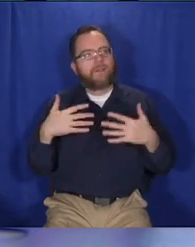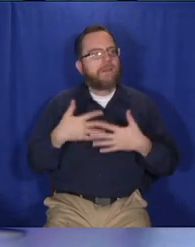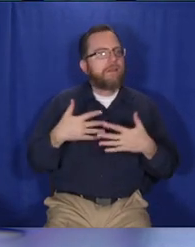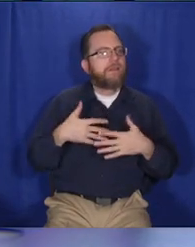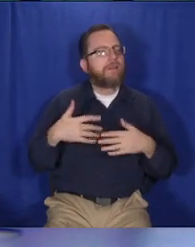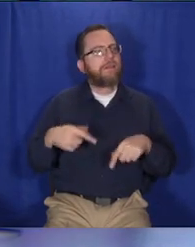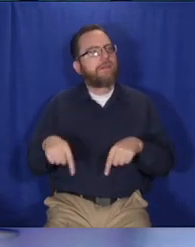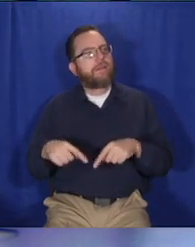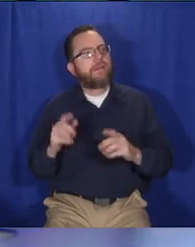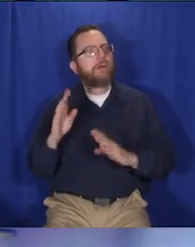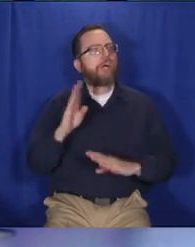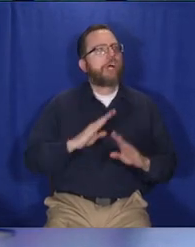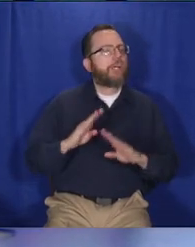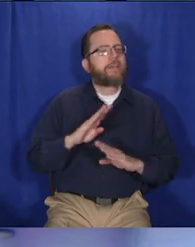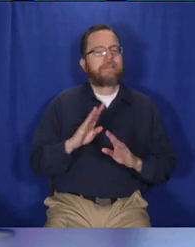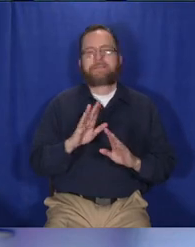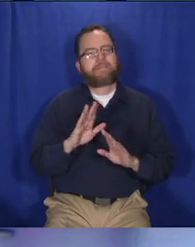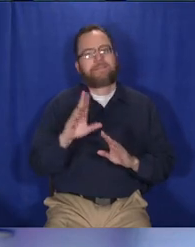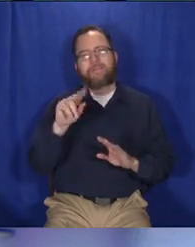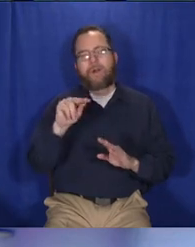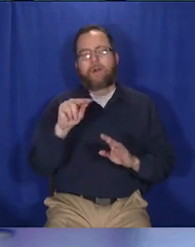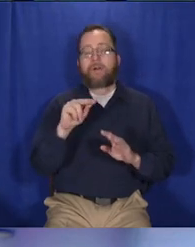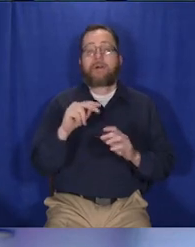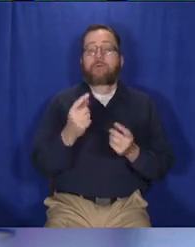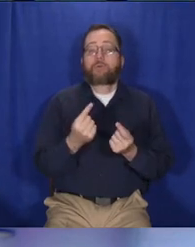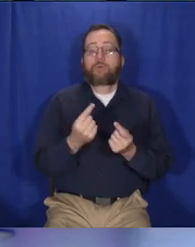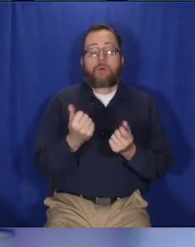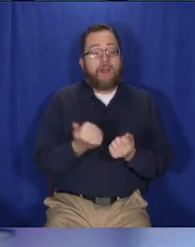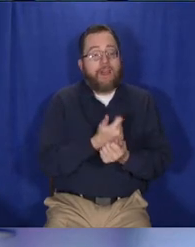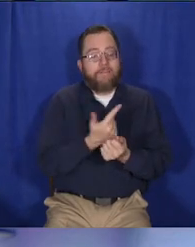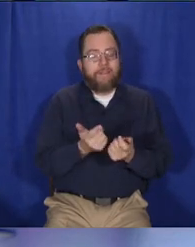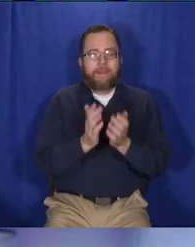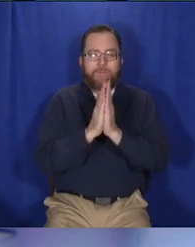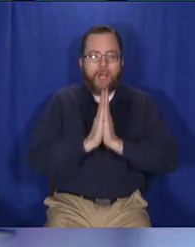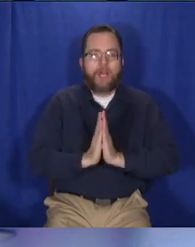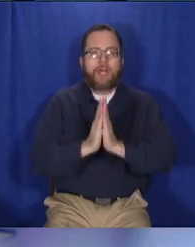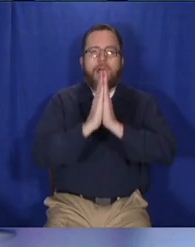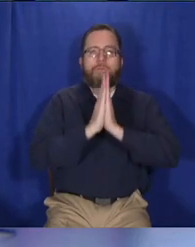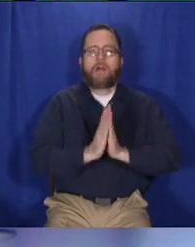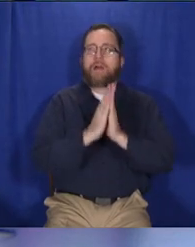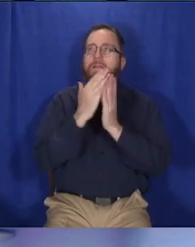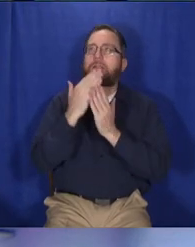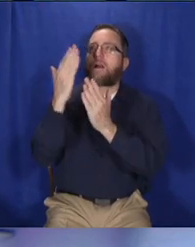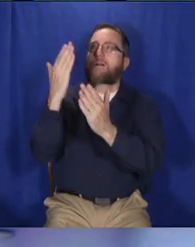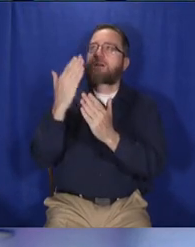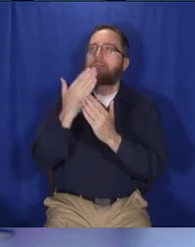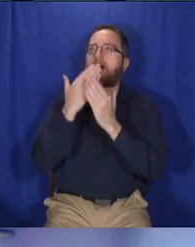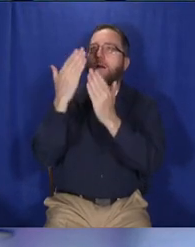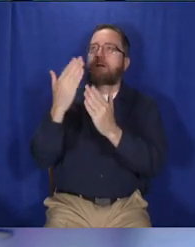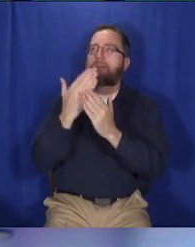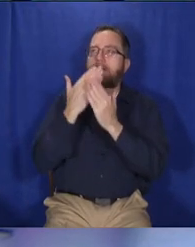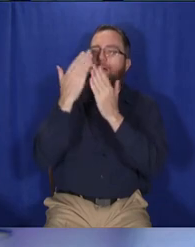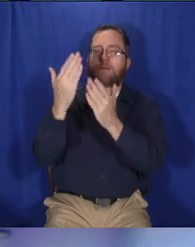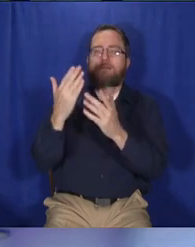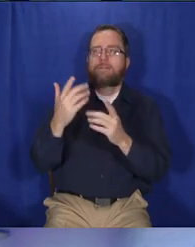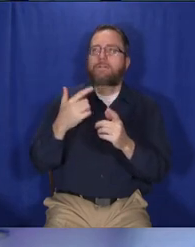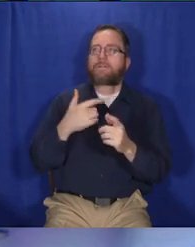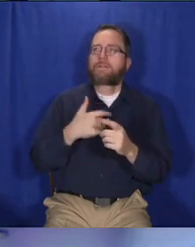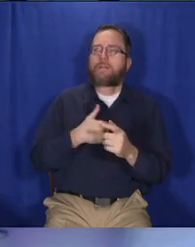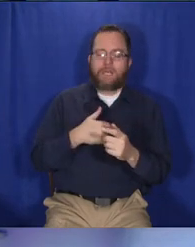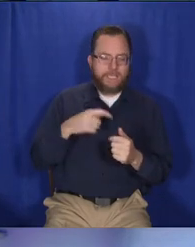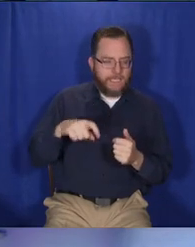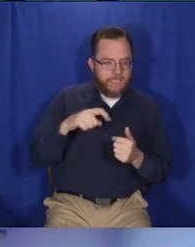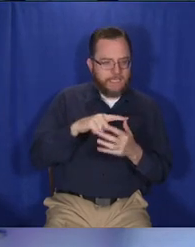but in everything, by prayer and supplication, with thanksgiving, Let your requests be made known